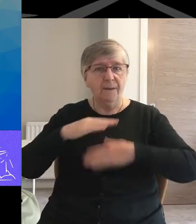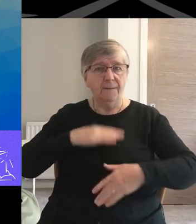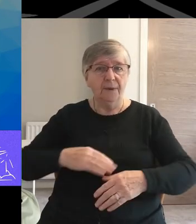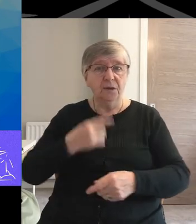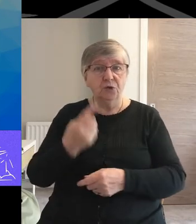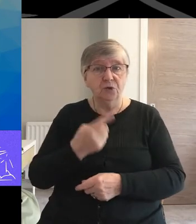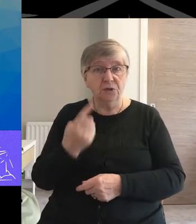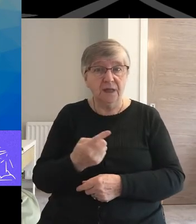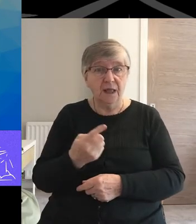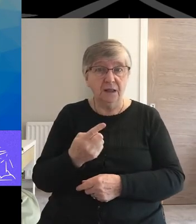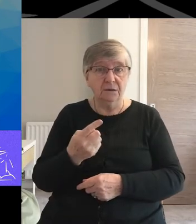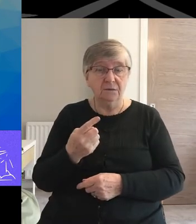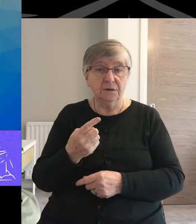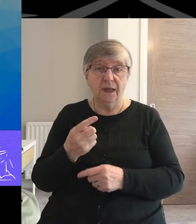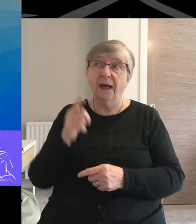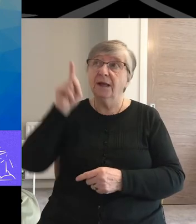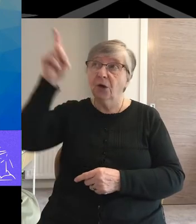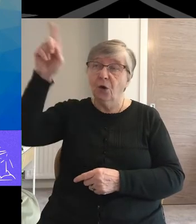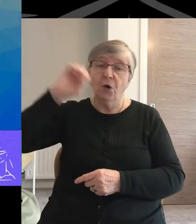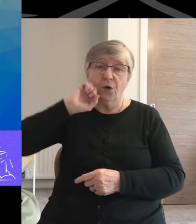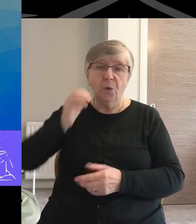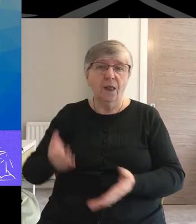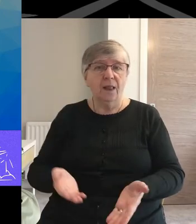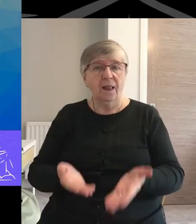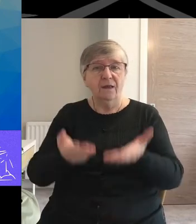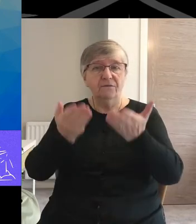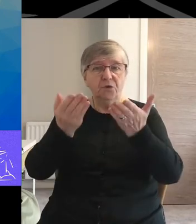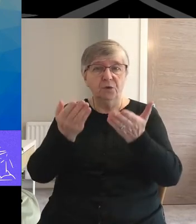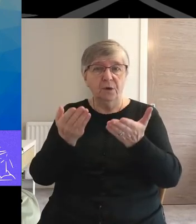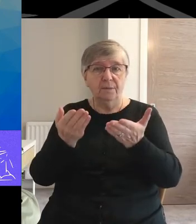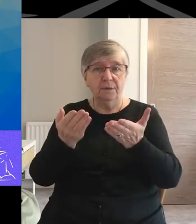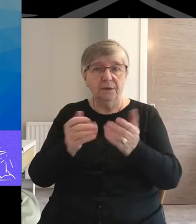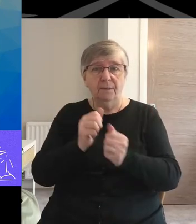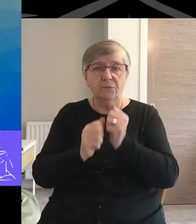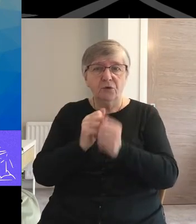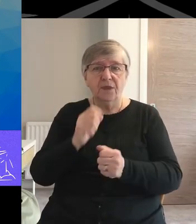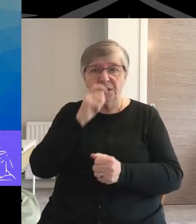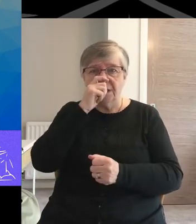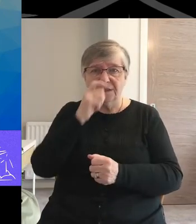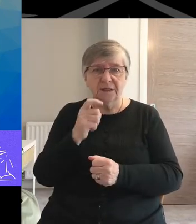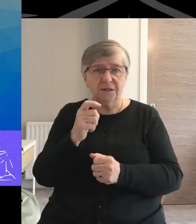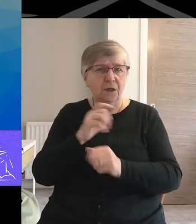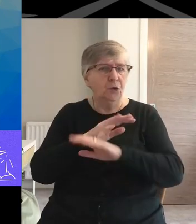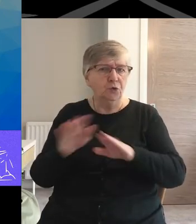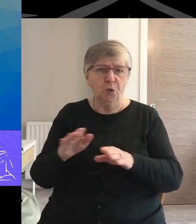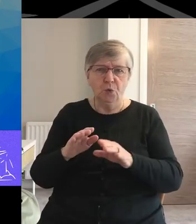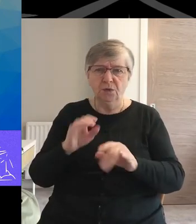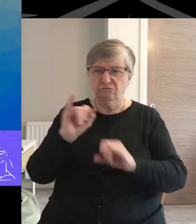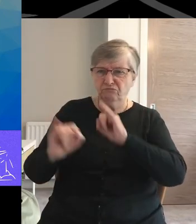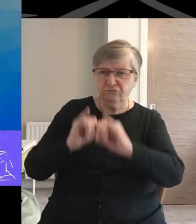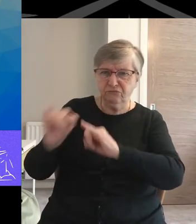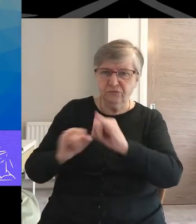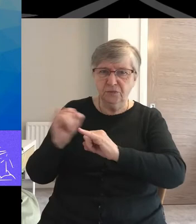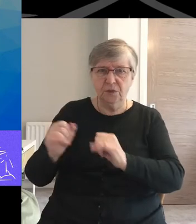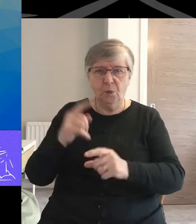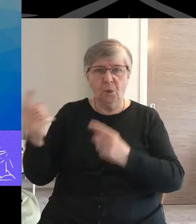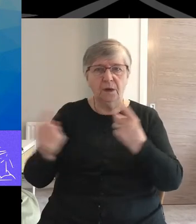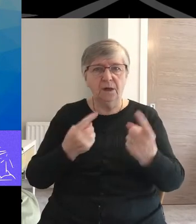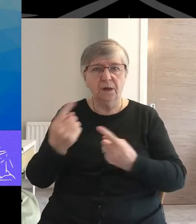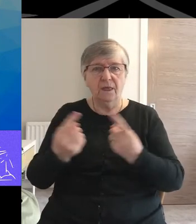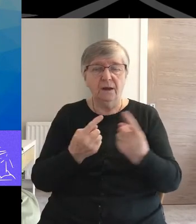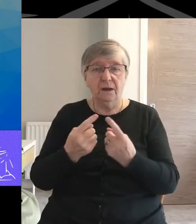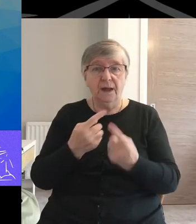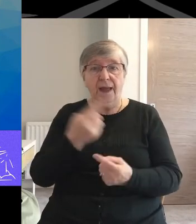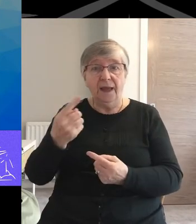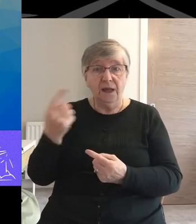he will lift you up. Brothers and sisters, do not slander one another.